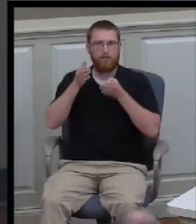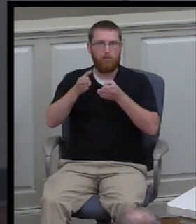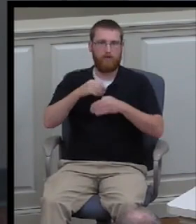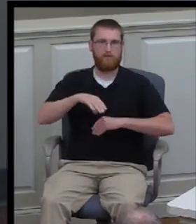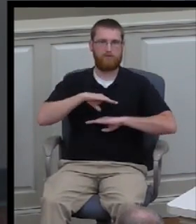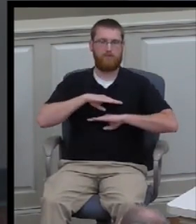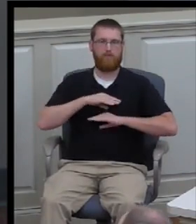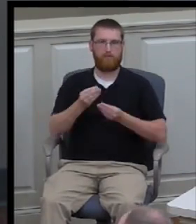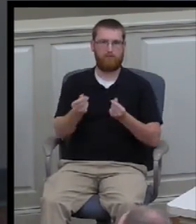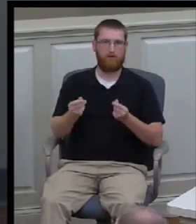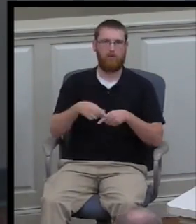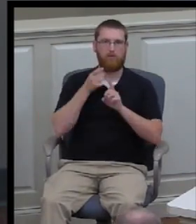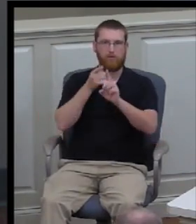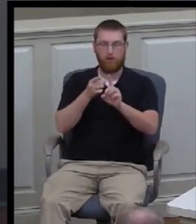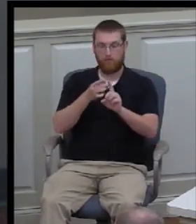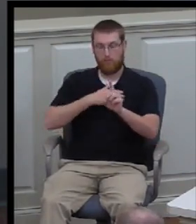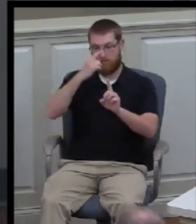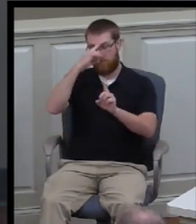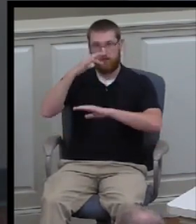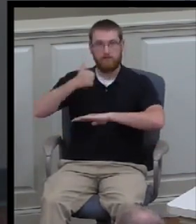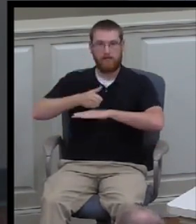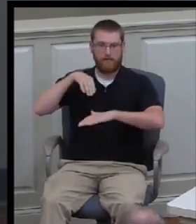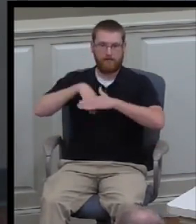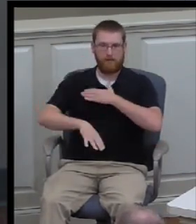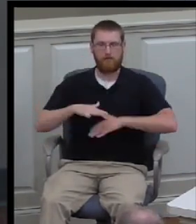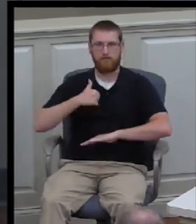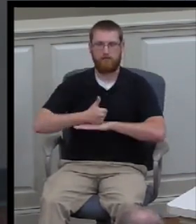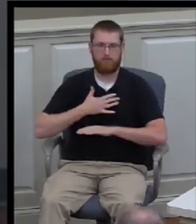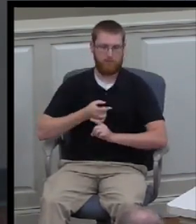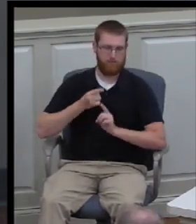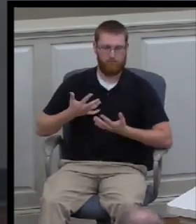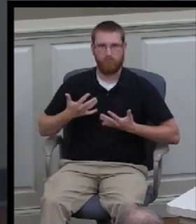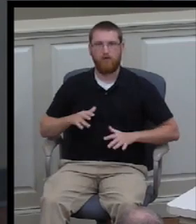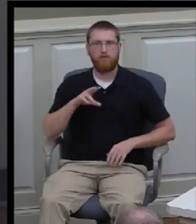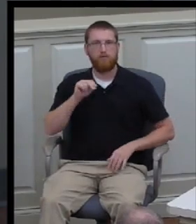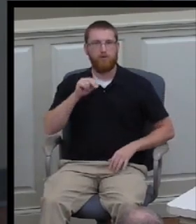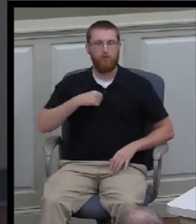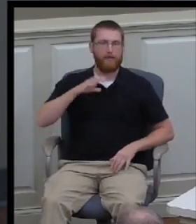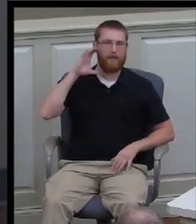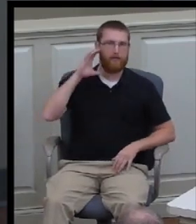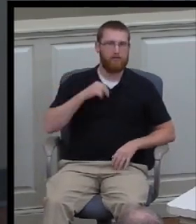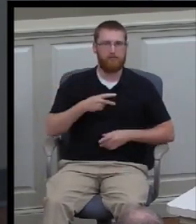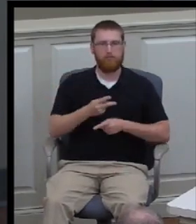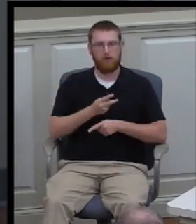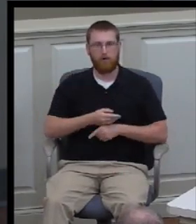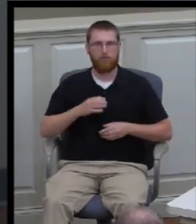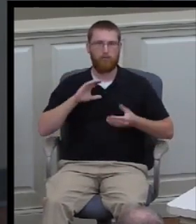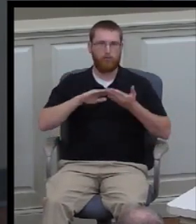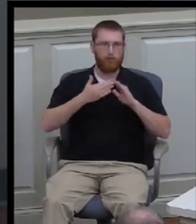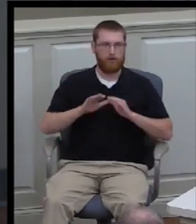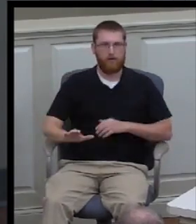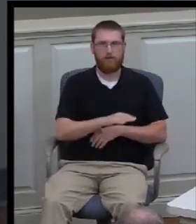goals. So mine is not to come in and establish my goals for the community, but to take the community's